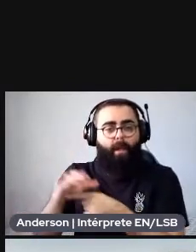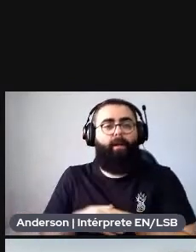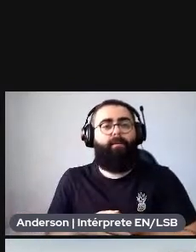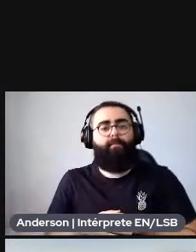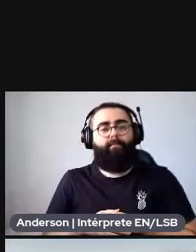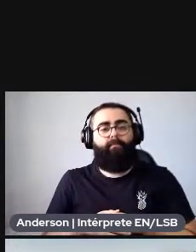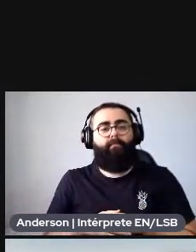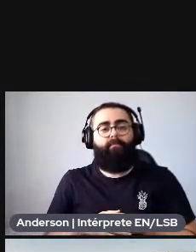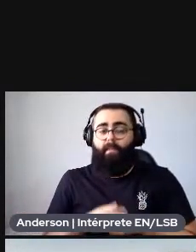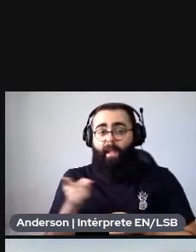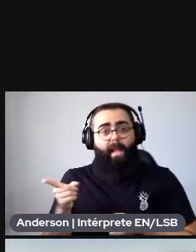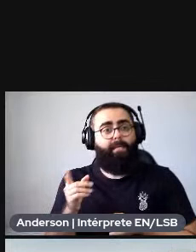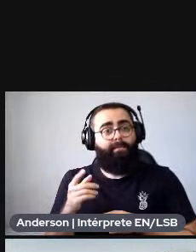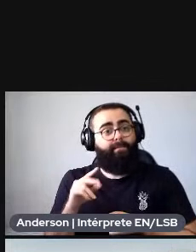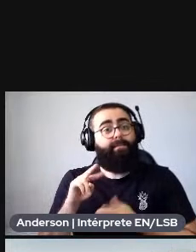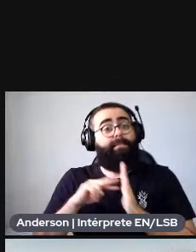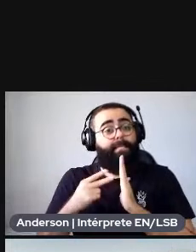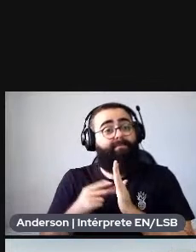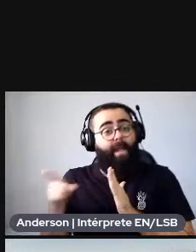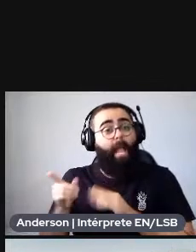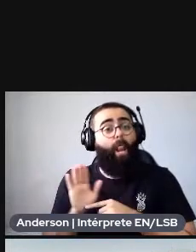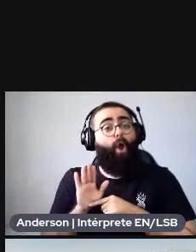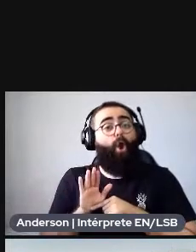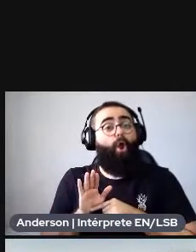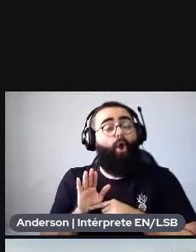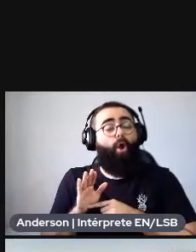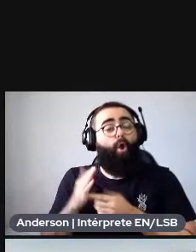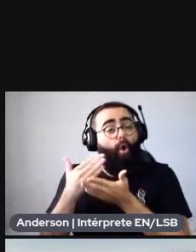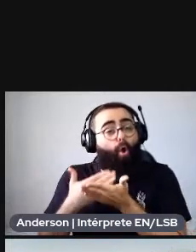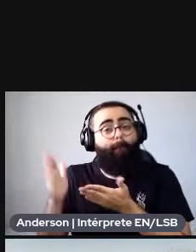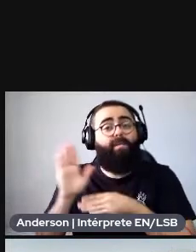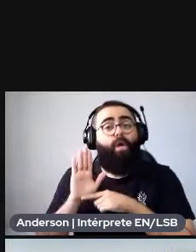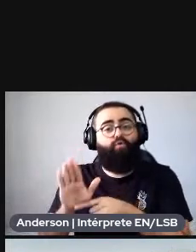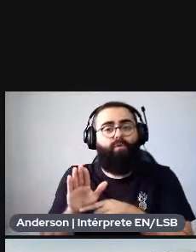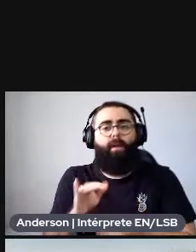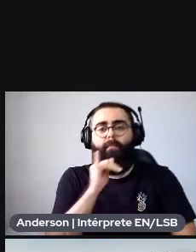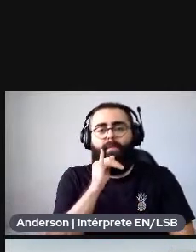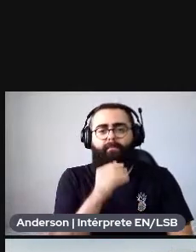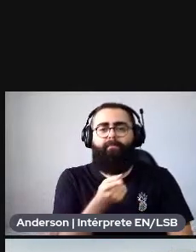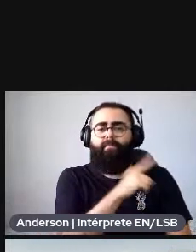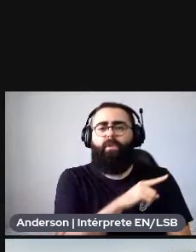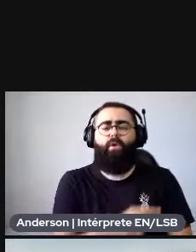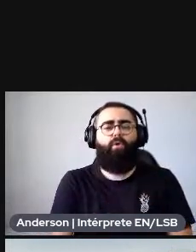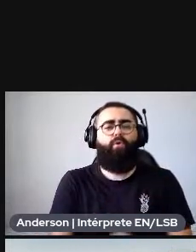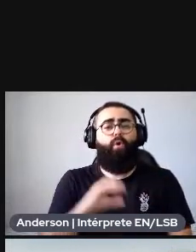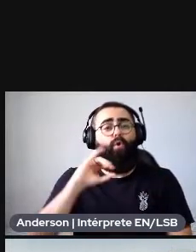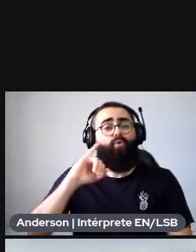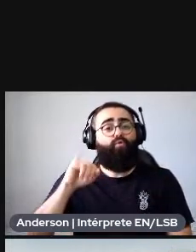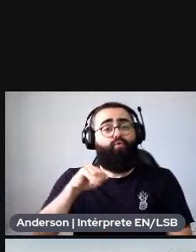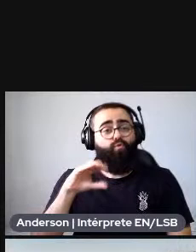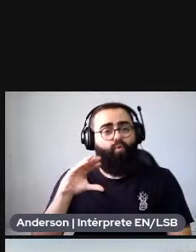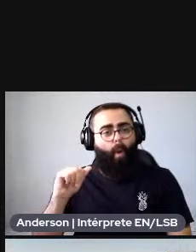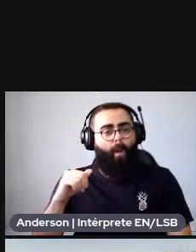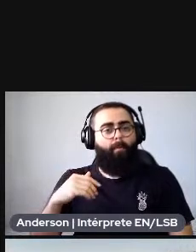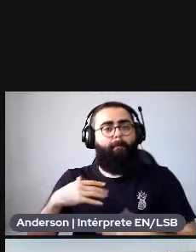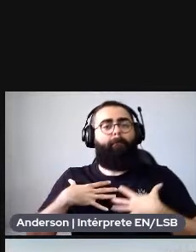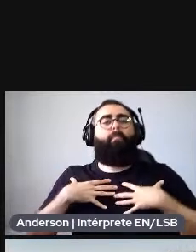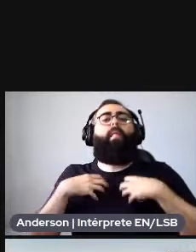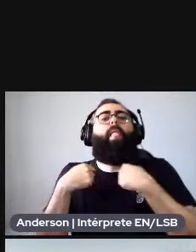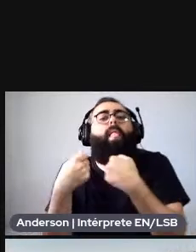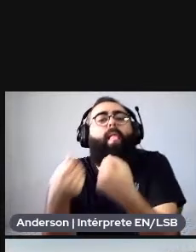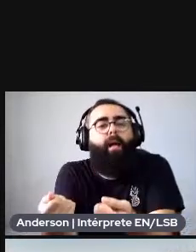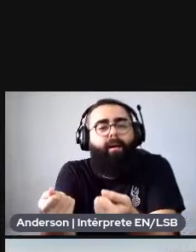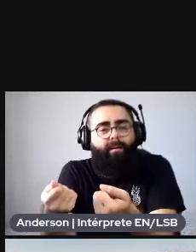starts to help. And finally, Juan se echa a reír, John literally throws himself to laugh, or